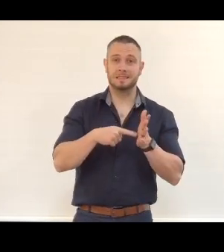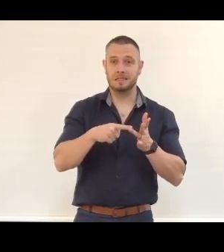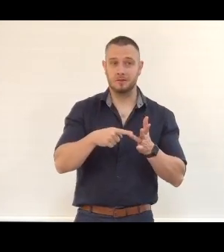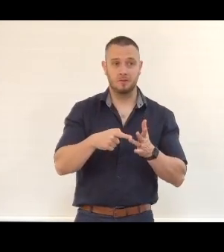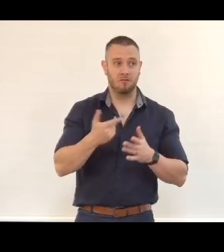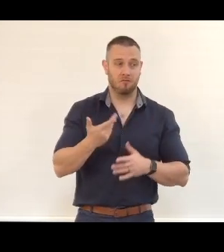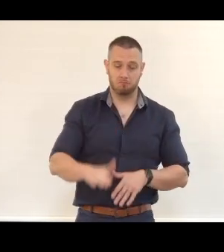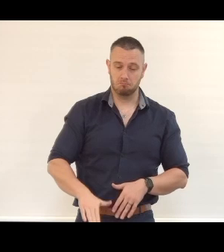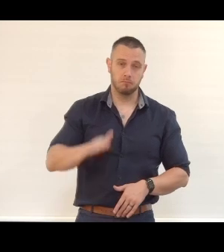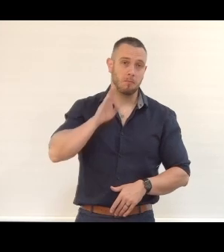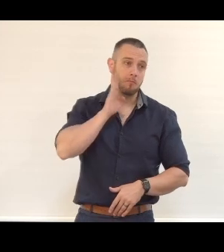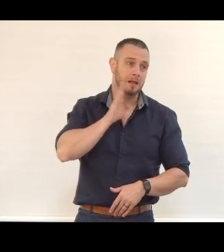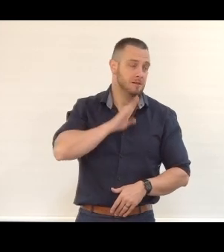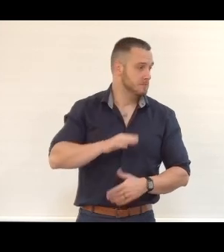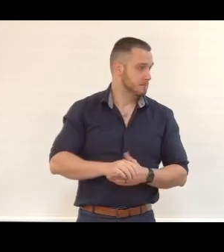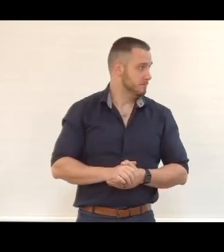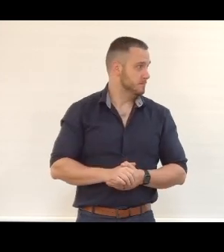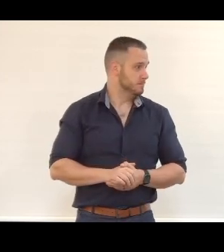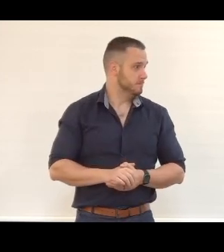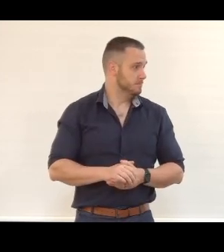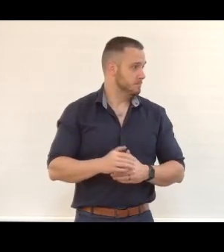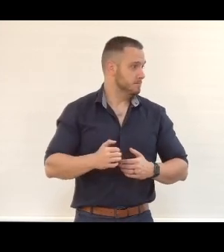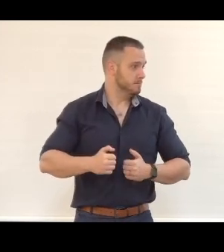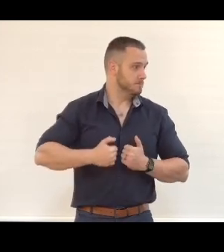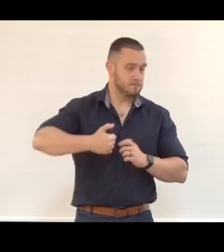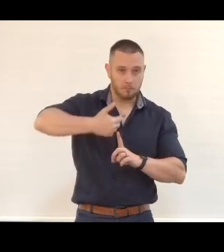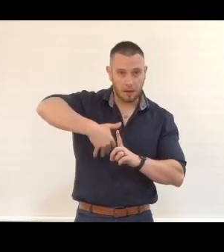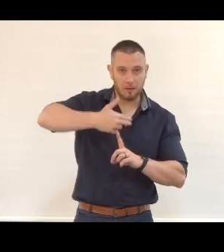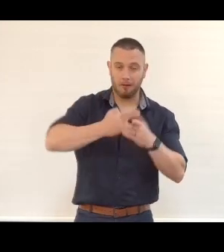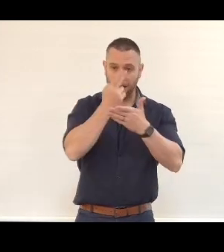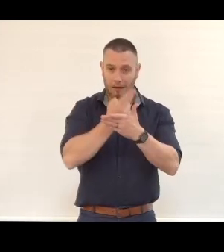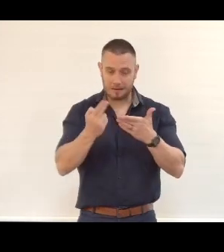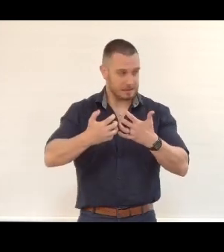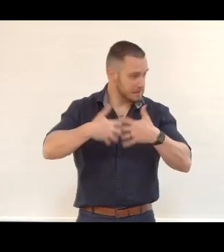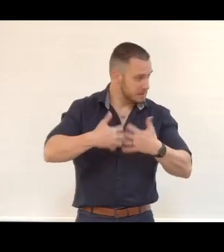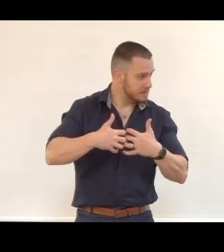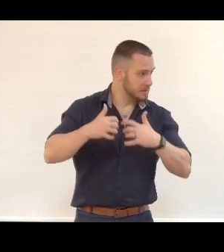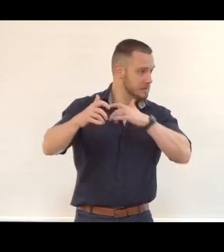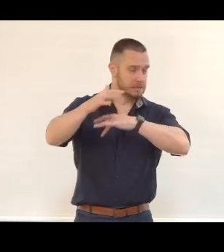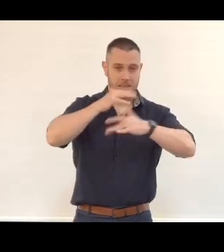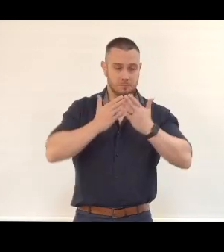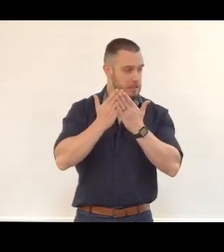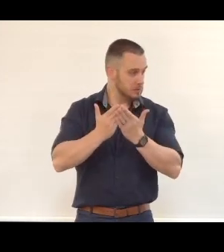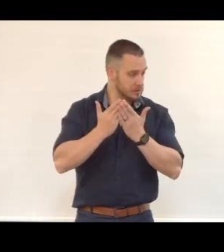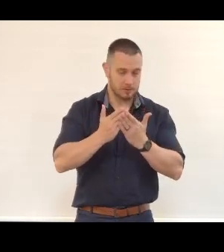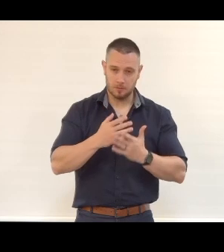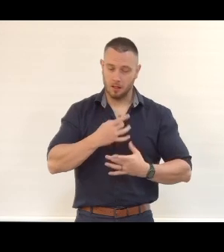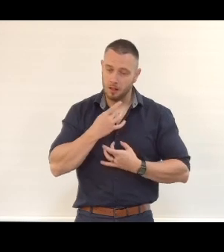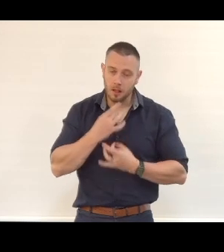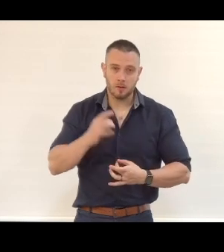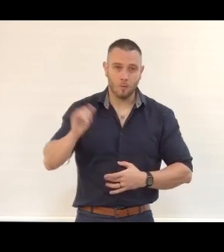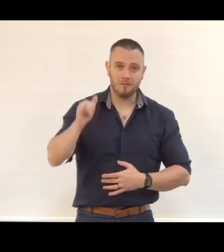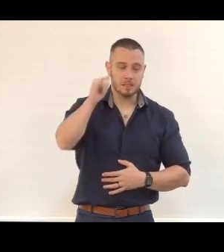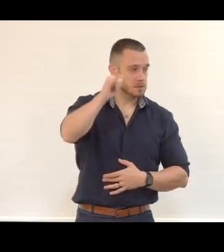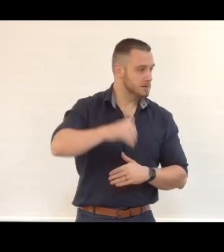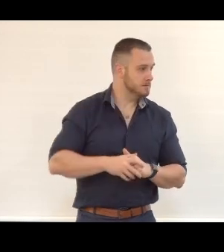obviously. I have a background in architectural engineering and space studies, and I have a passion for aviation. So